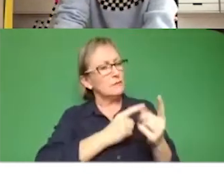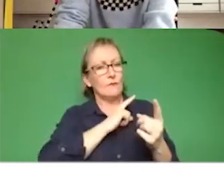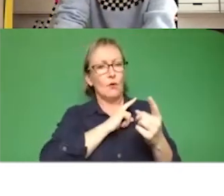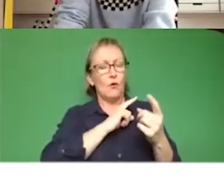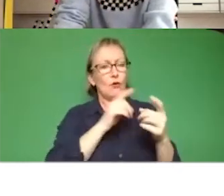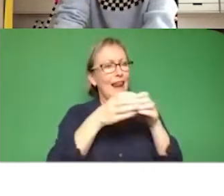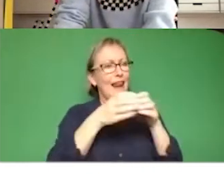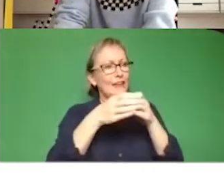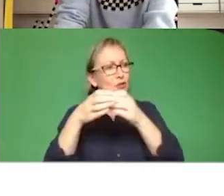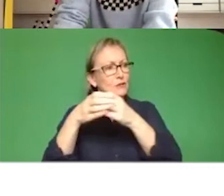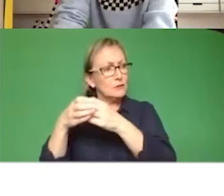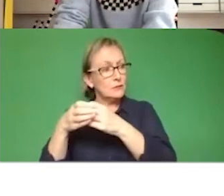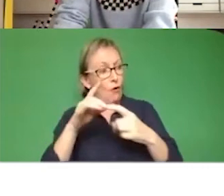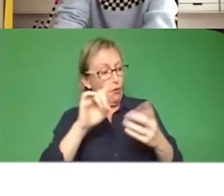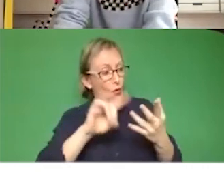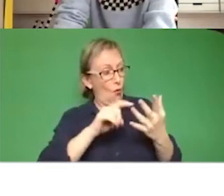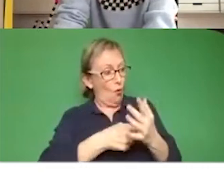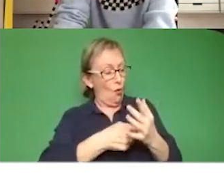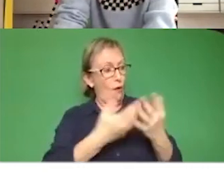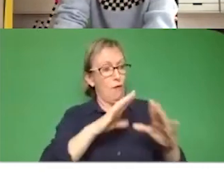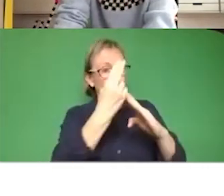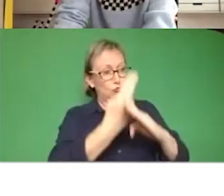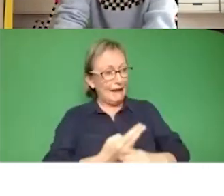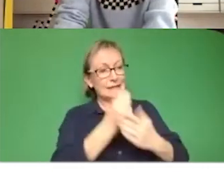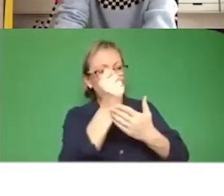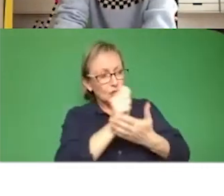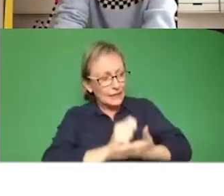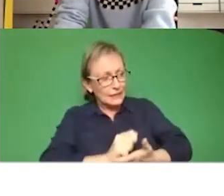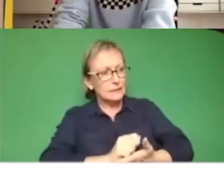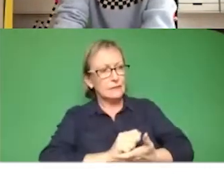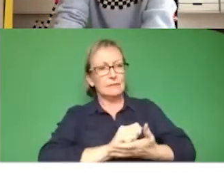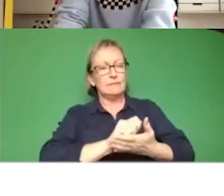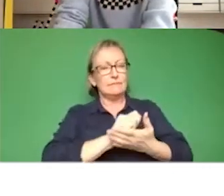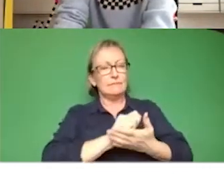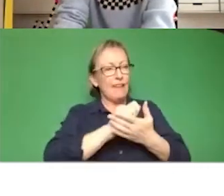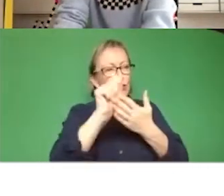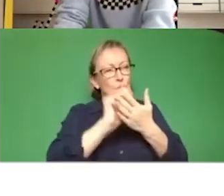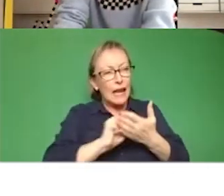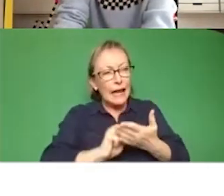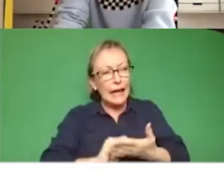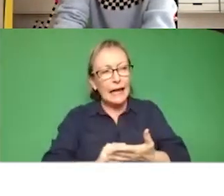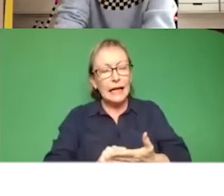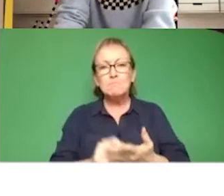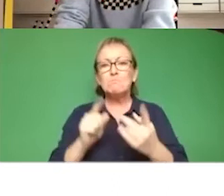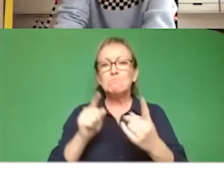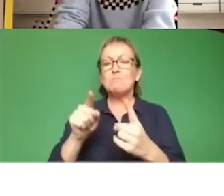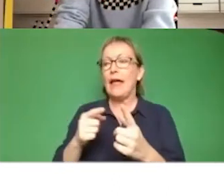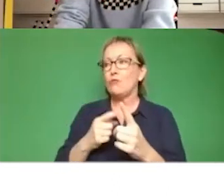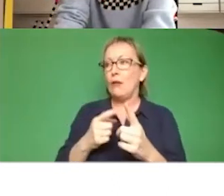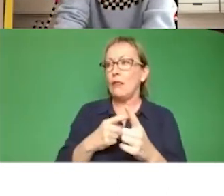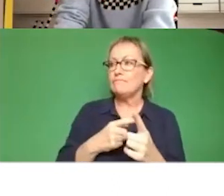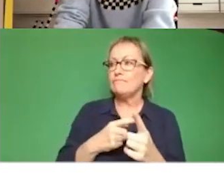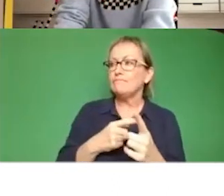collection, or does it come from the drawing and the sketching and the doodling? Just had a very